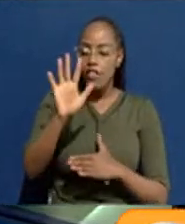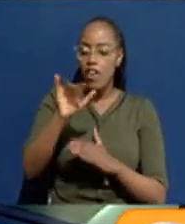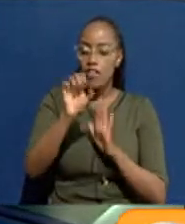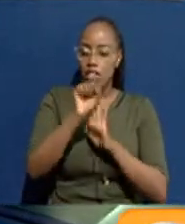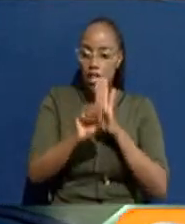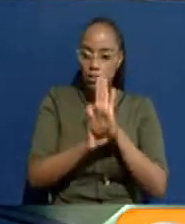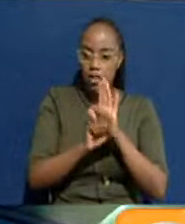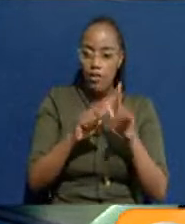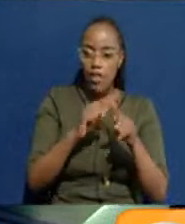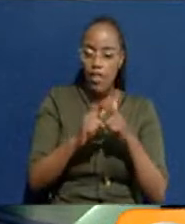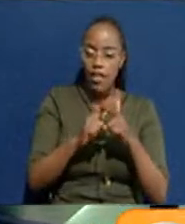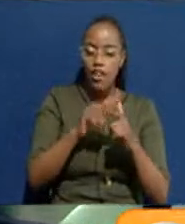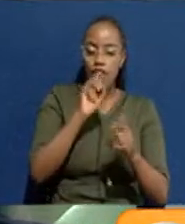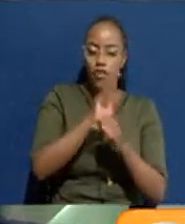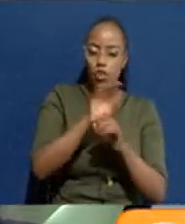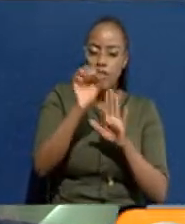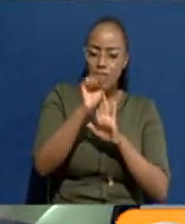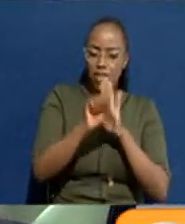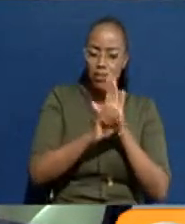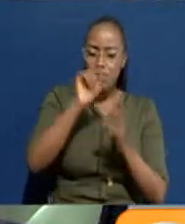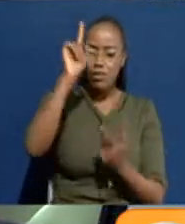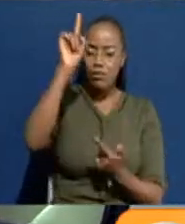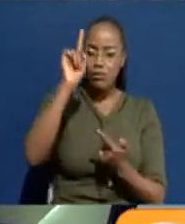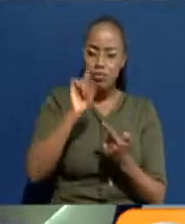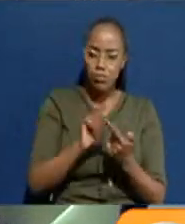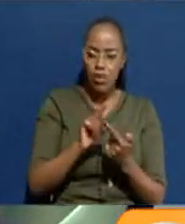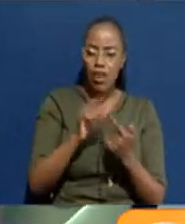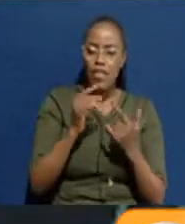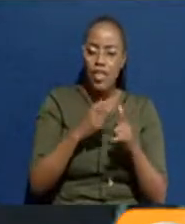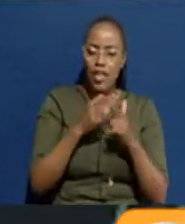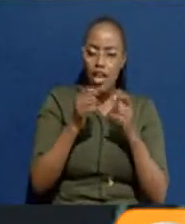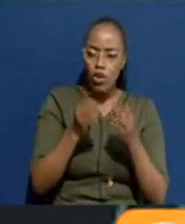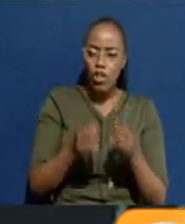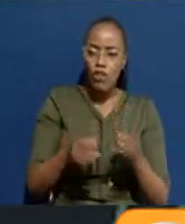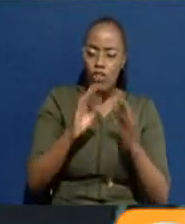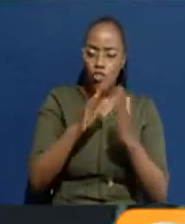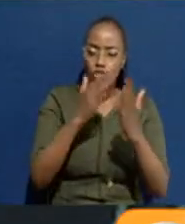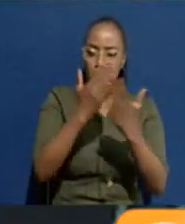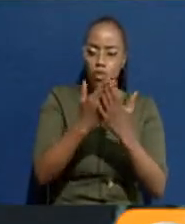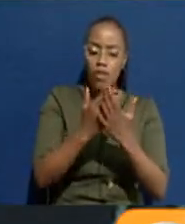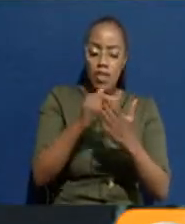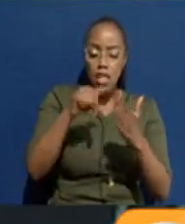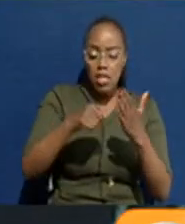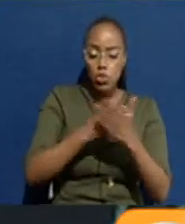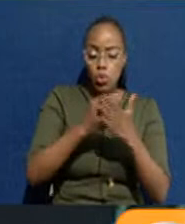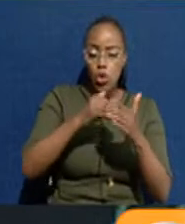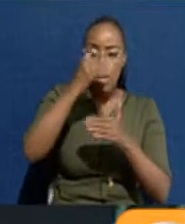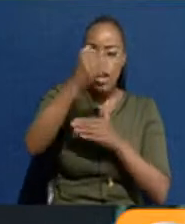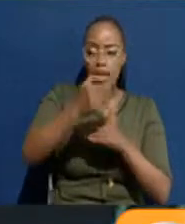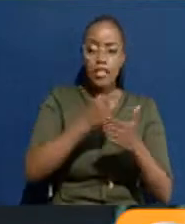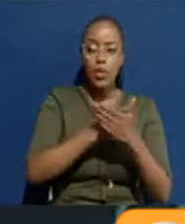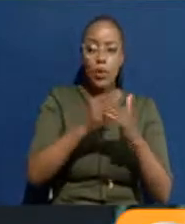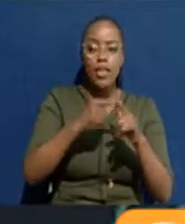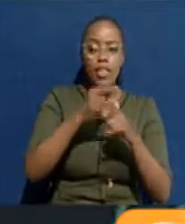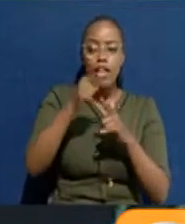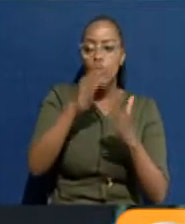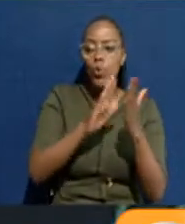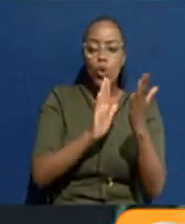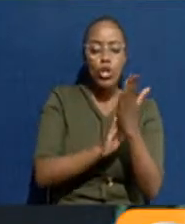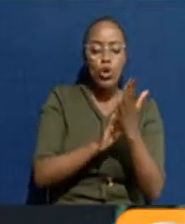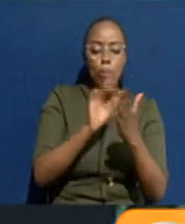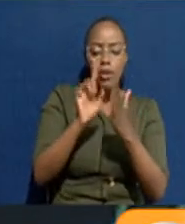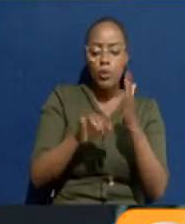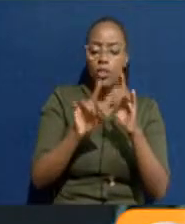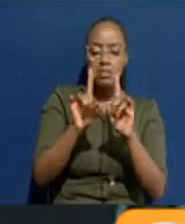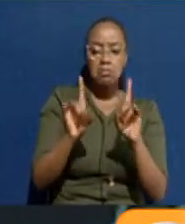then means that the 14 subjects should be reduced to about 7. Now, they'll officially table that either this week or next week. But what would you recommend to the